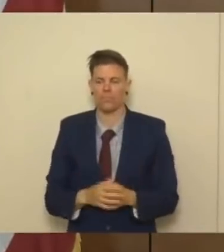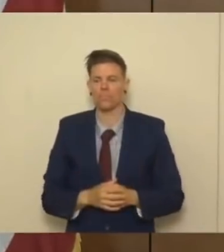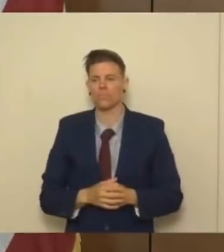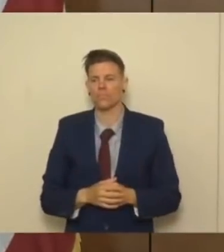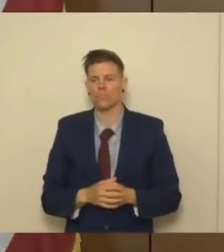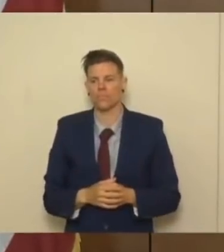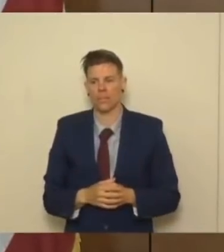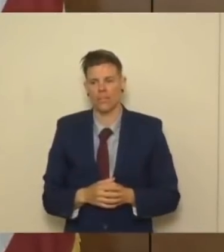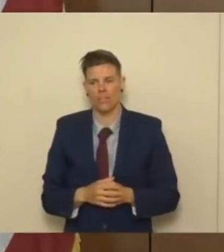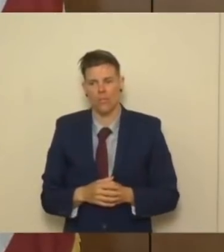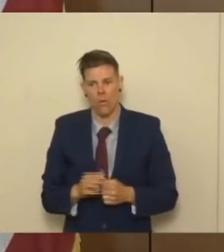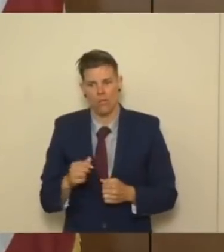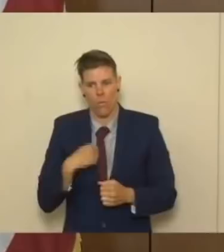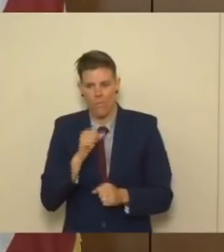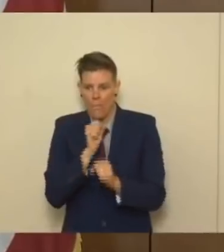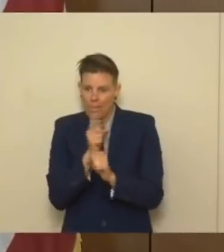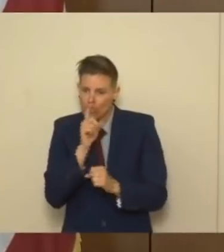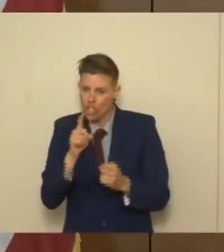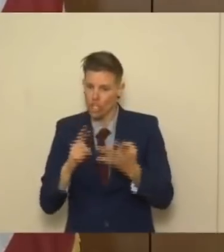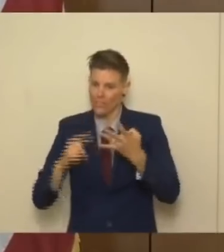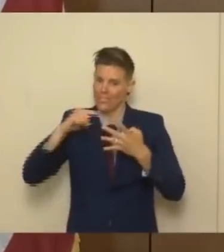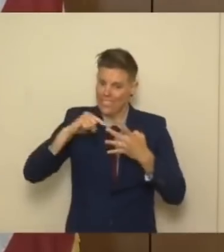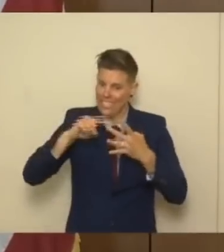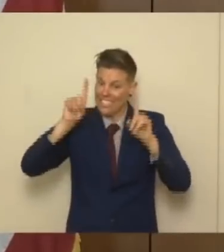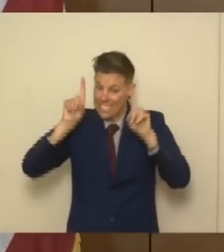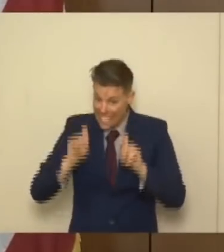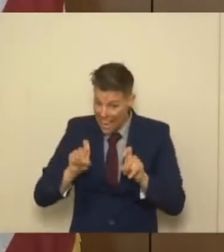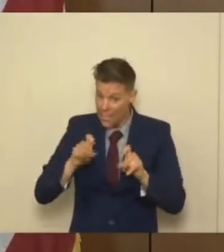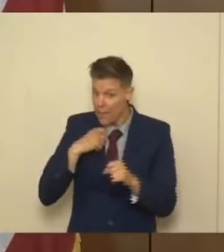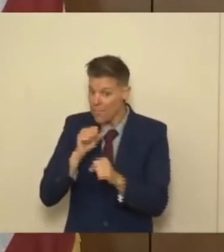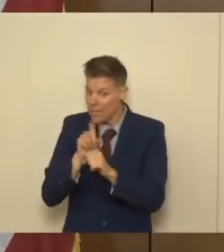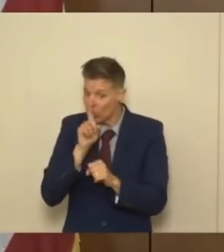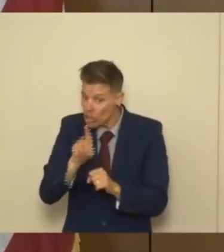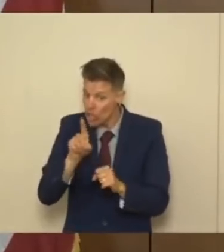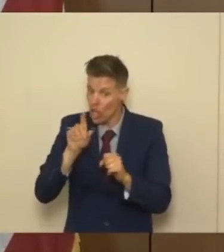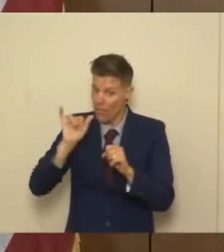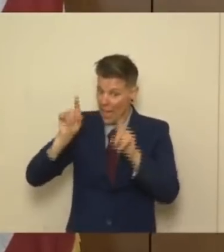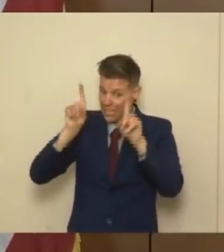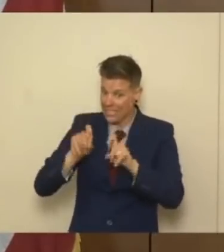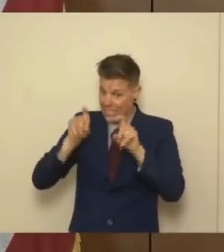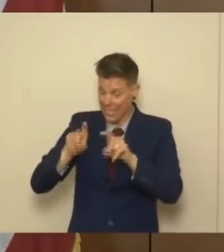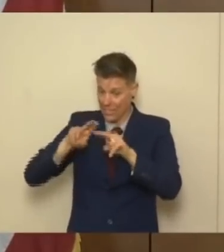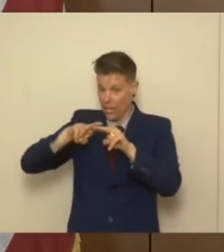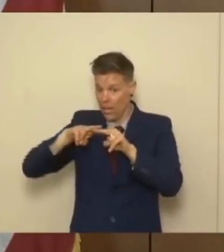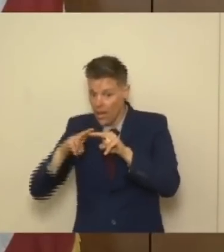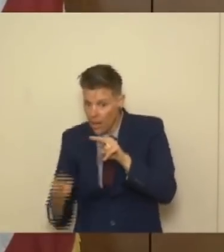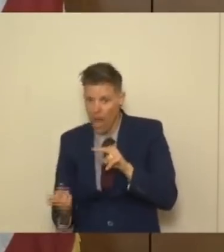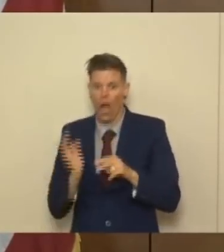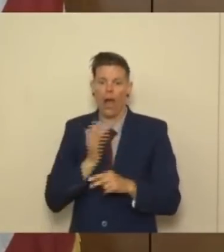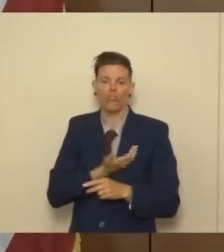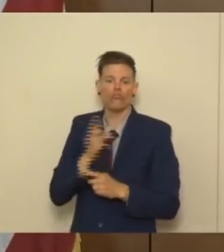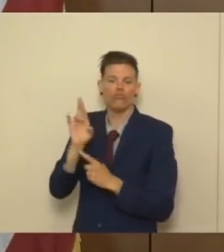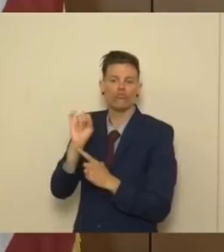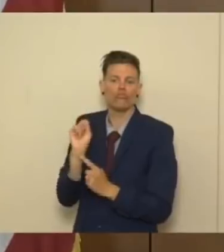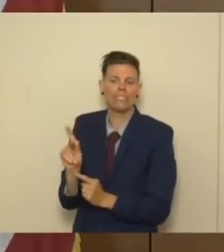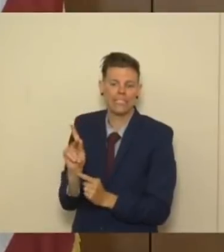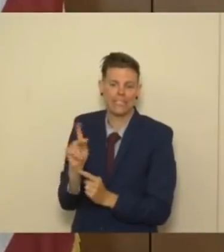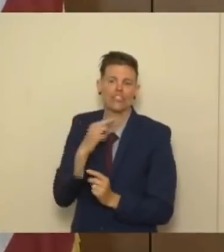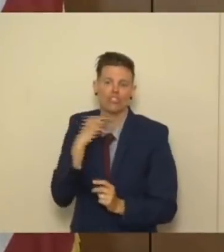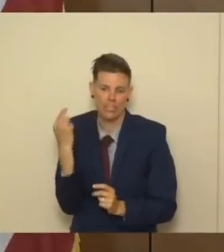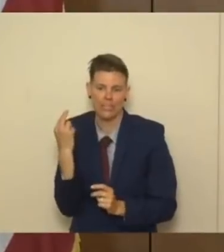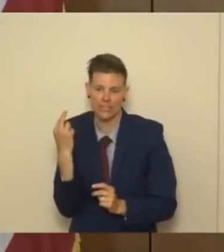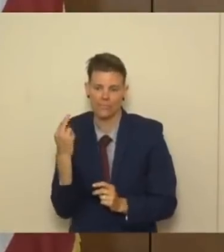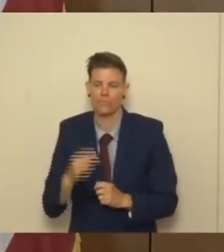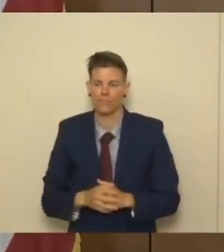have no risk and nothing opening, then you can have a higher rate of infection standard because people